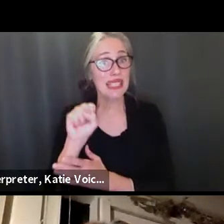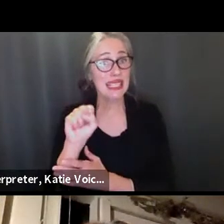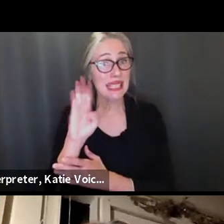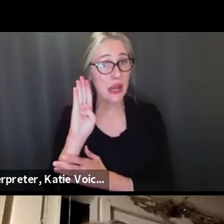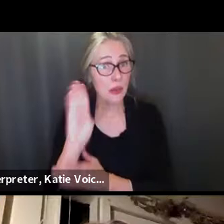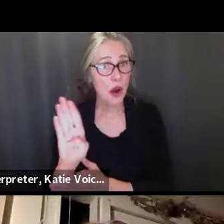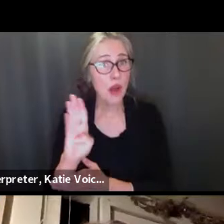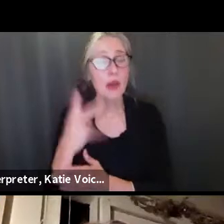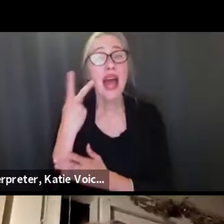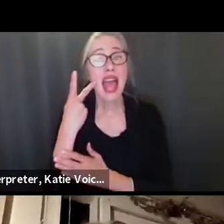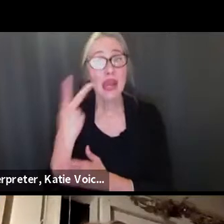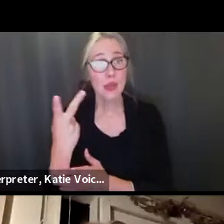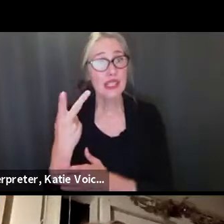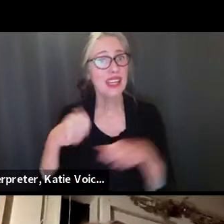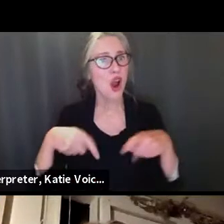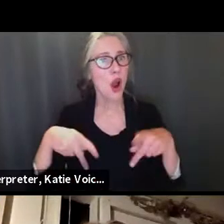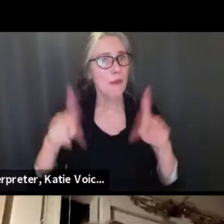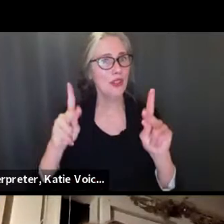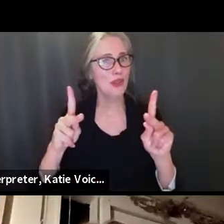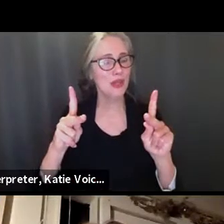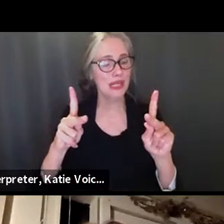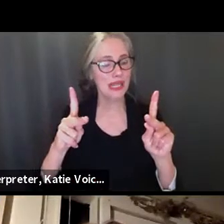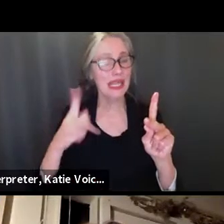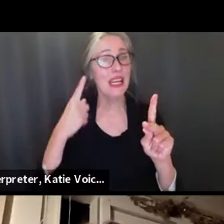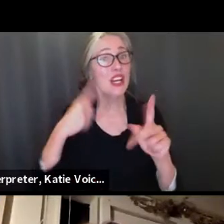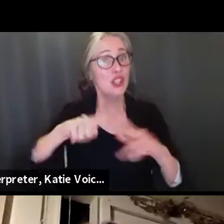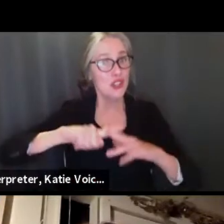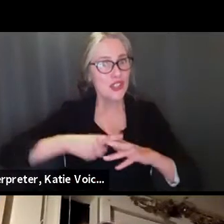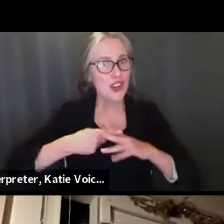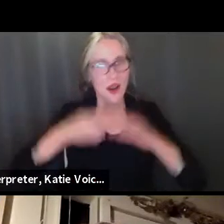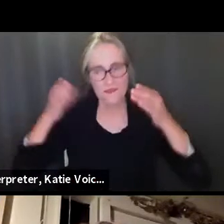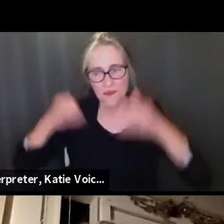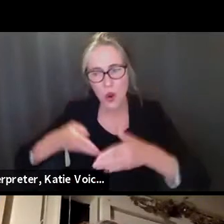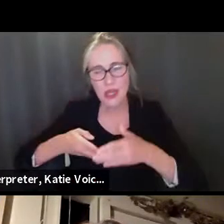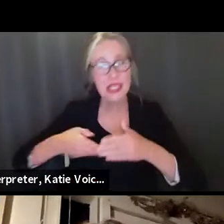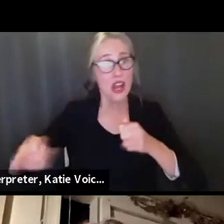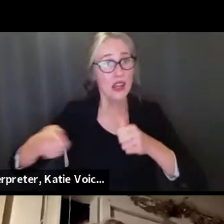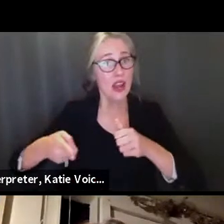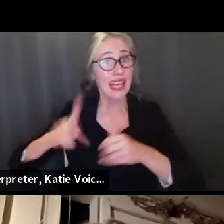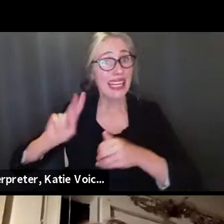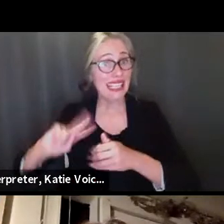window of opportunity of birth through kindergarten. Next slide.